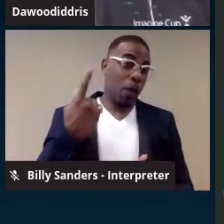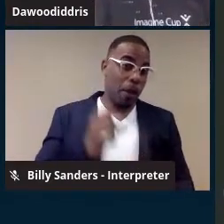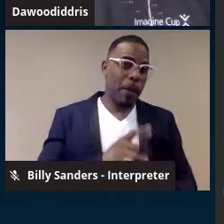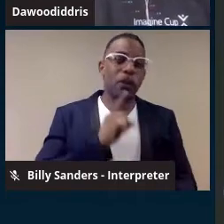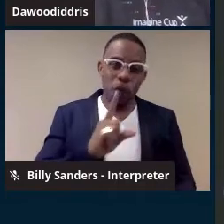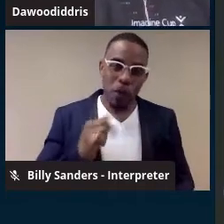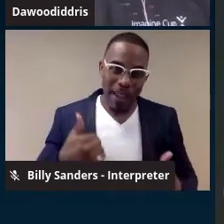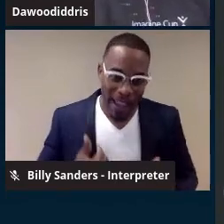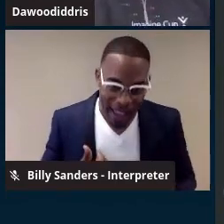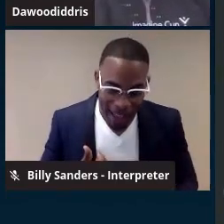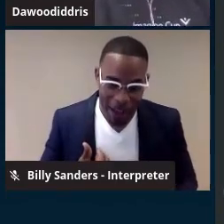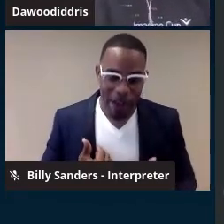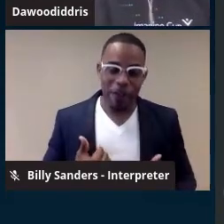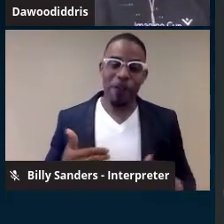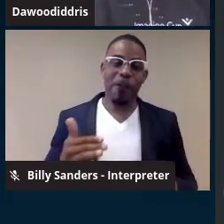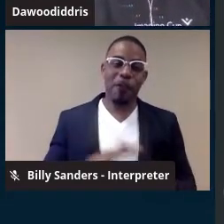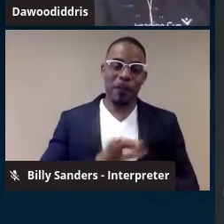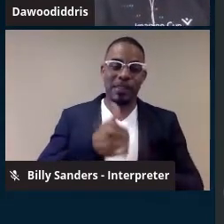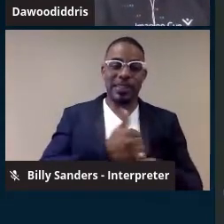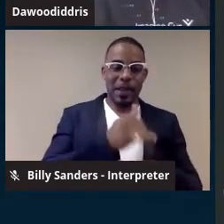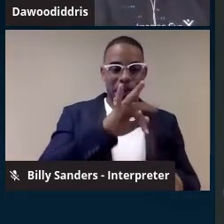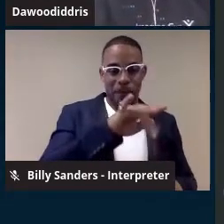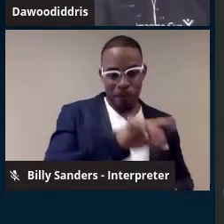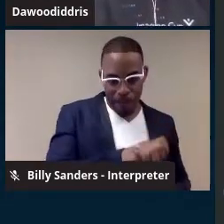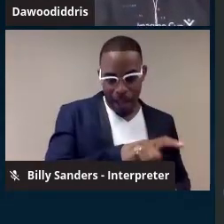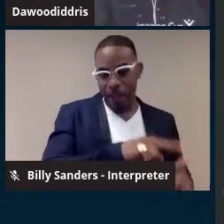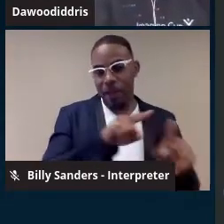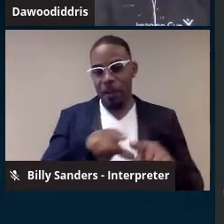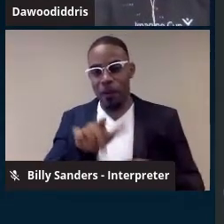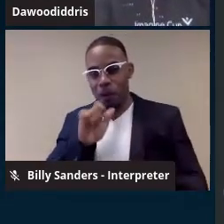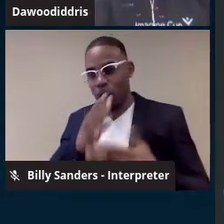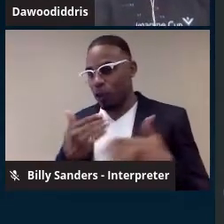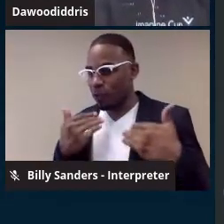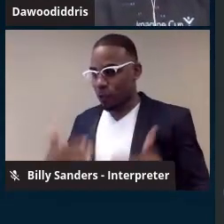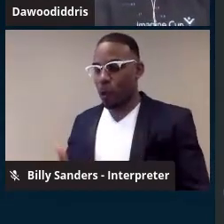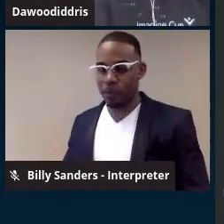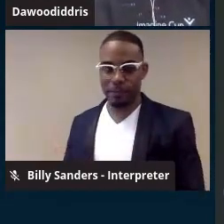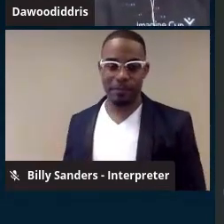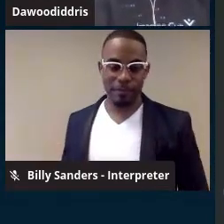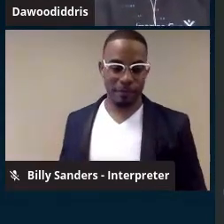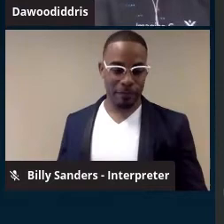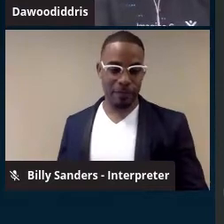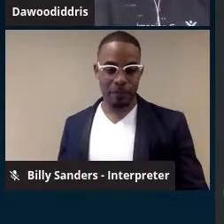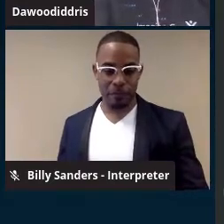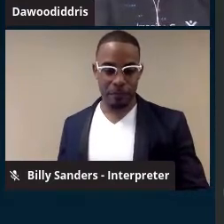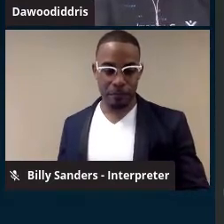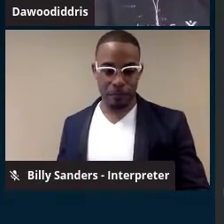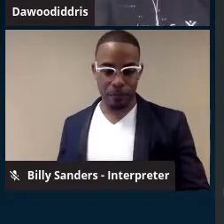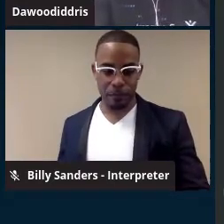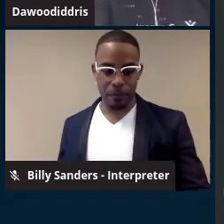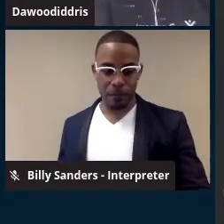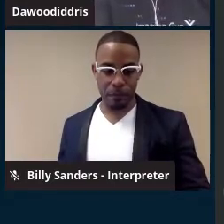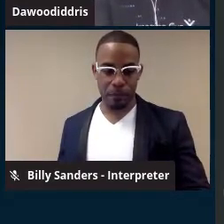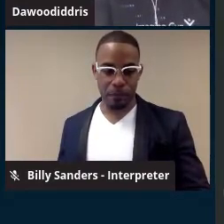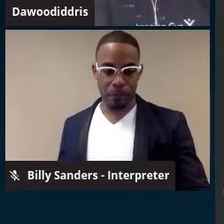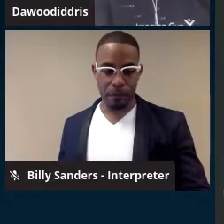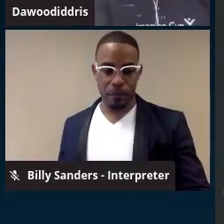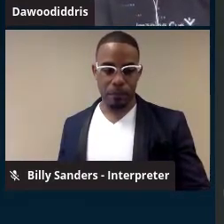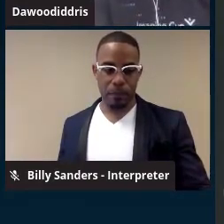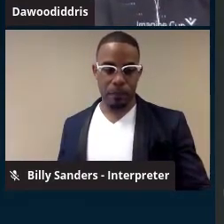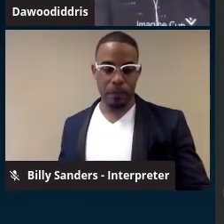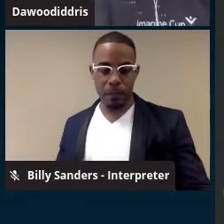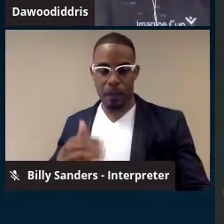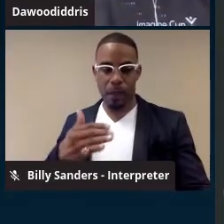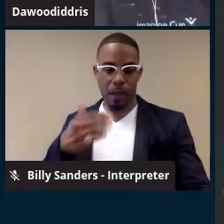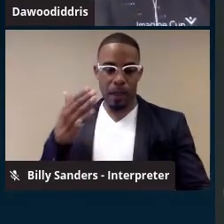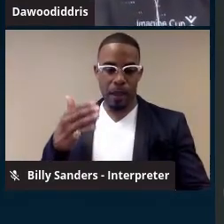we have, put in our setup file and we'll be good to go. So I'm going to end this lesson here. And